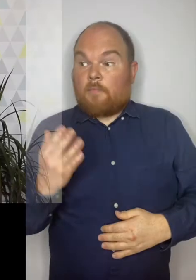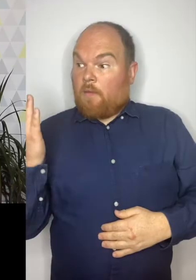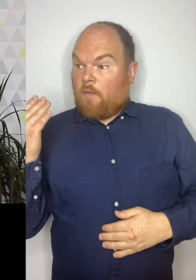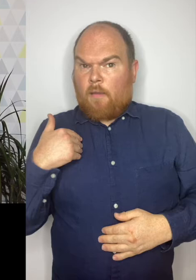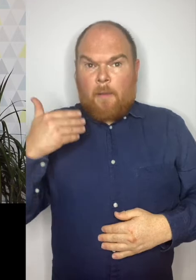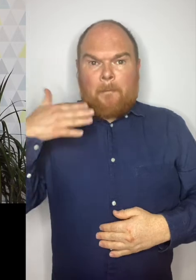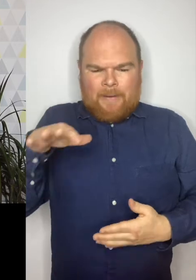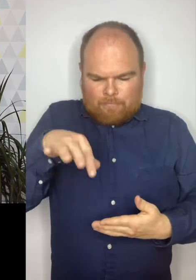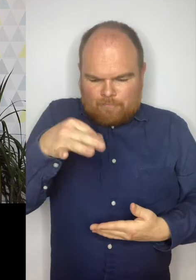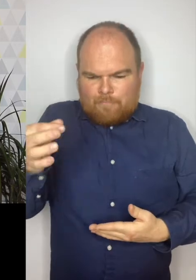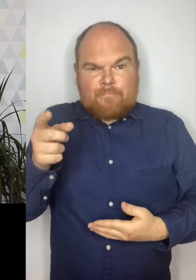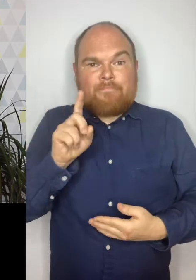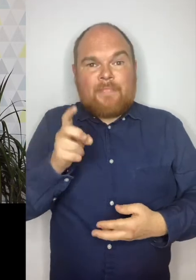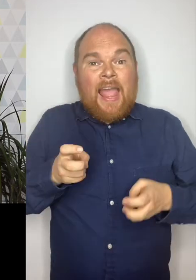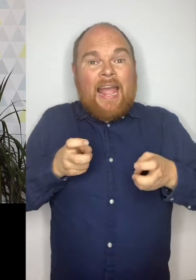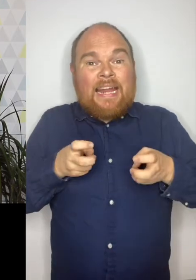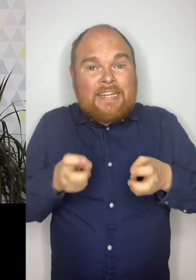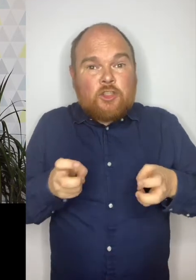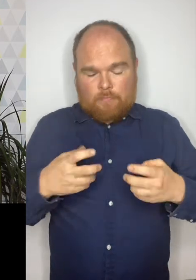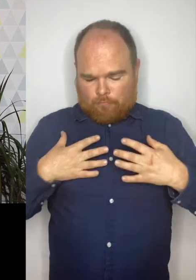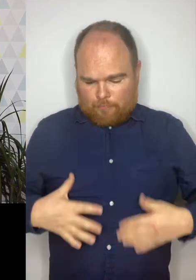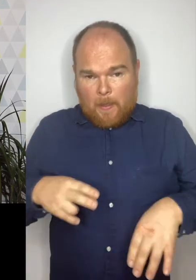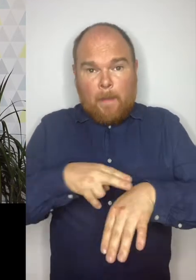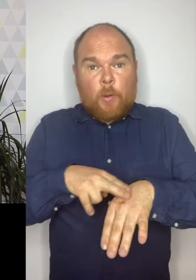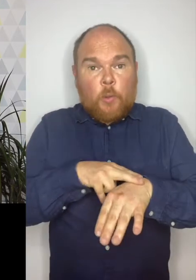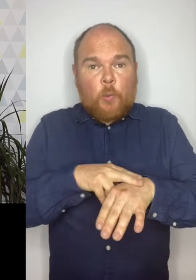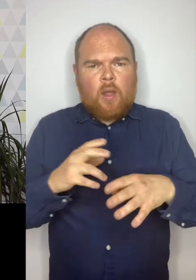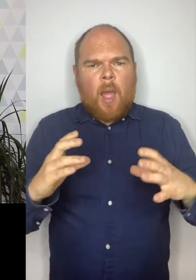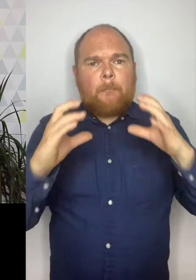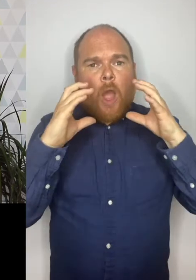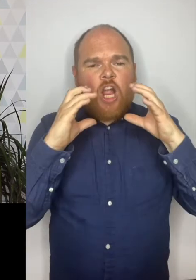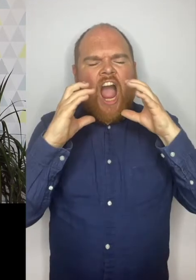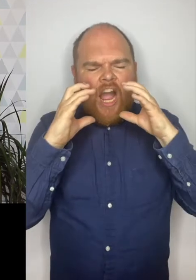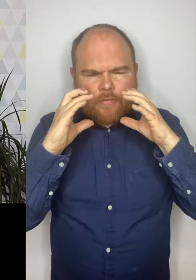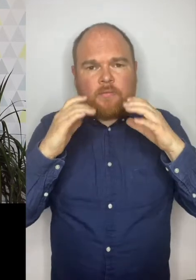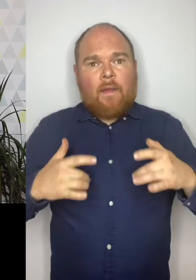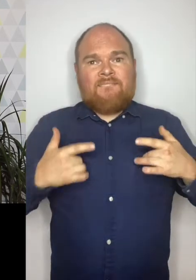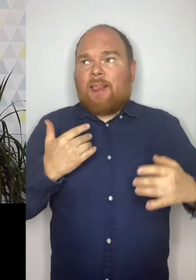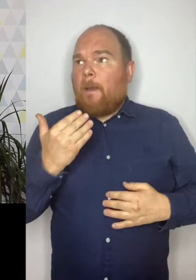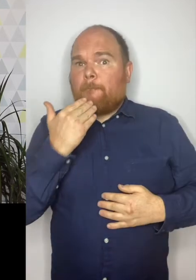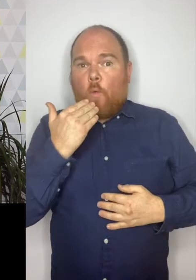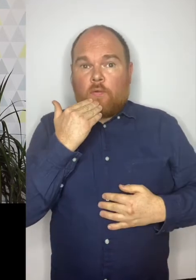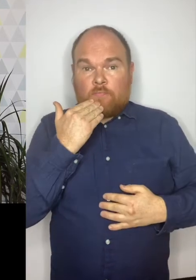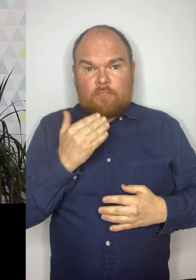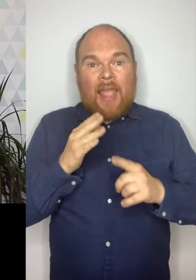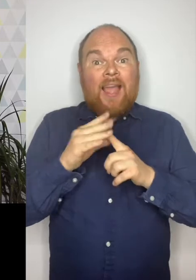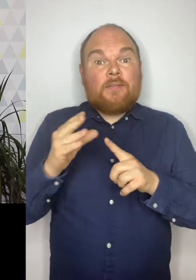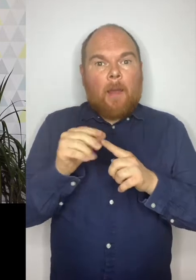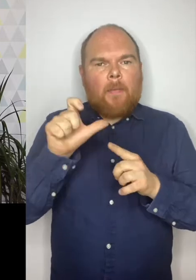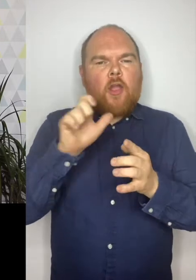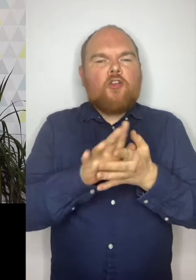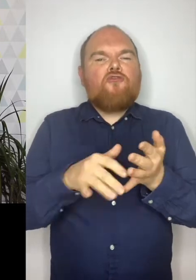So as a reminder, we randomly chose the kitchen, the colour blue, eating a burger and feeling very